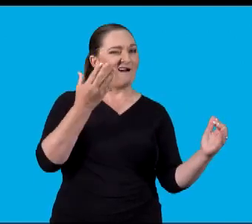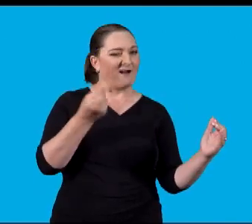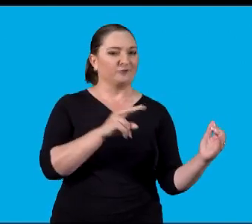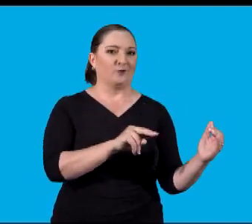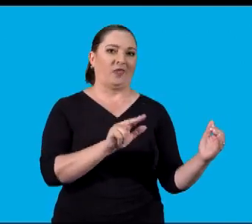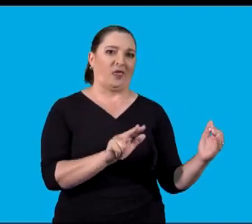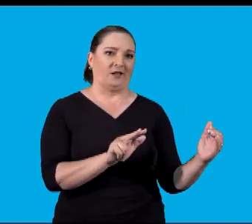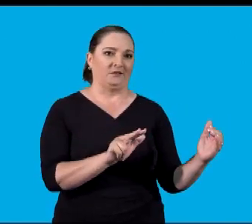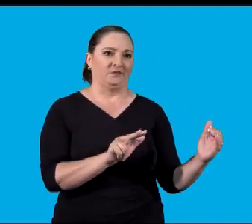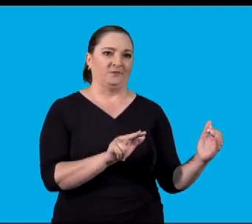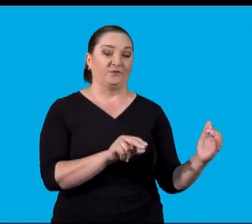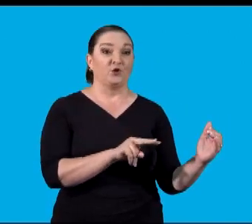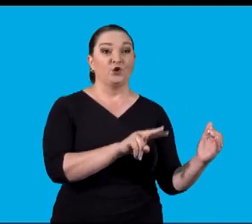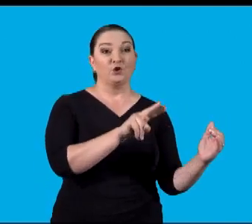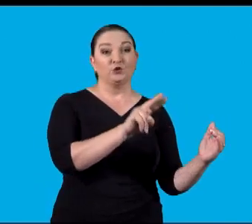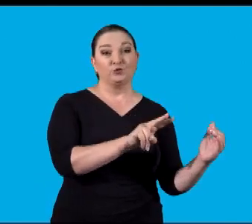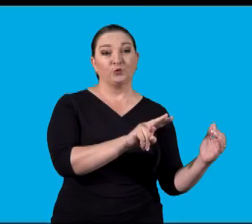28, which is your